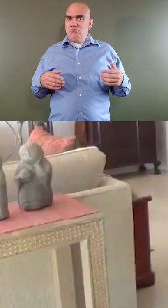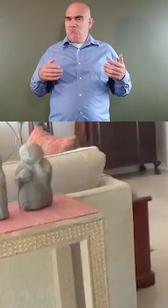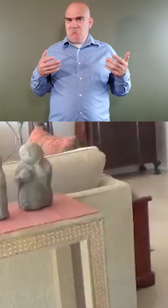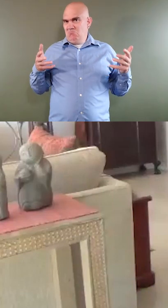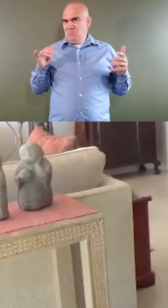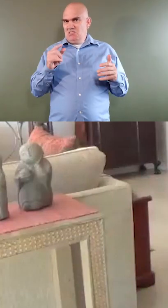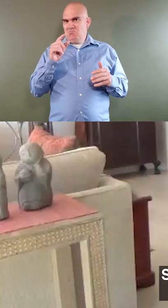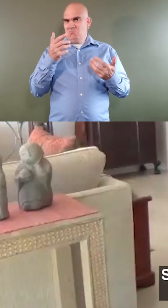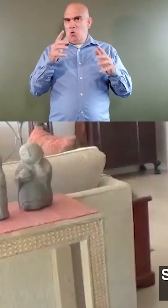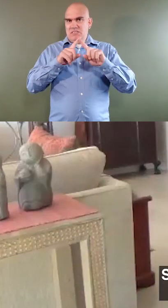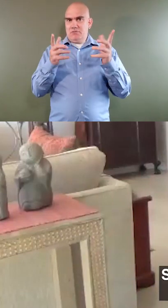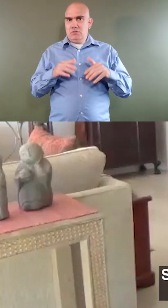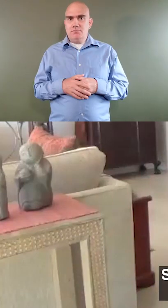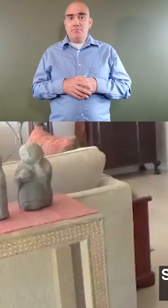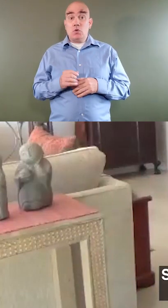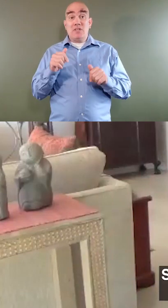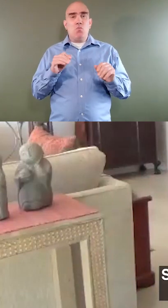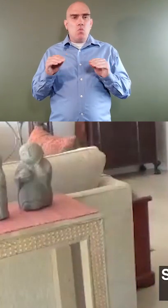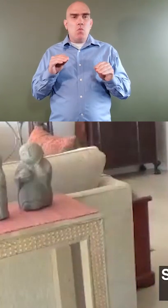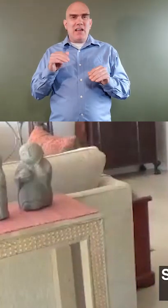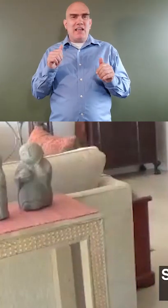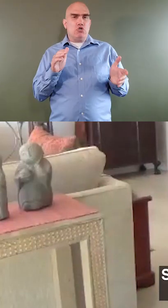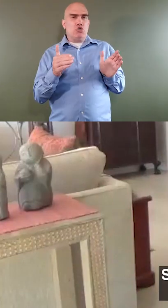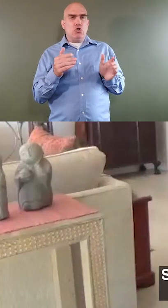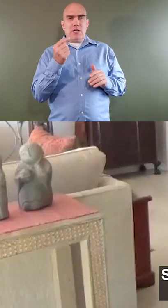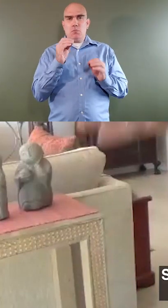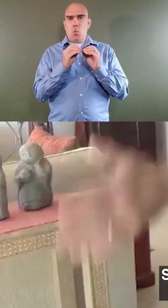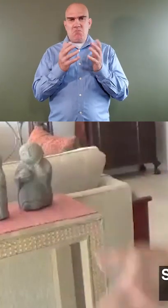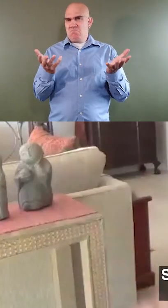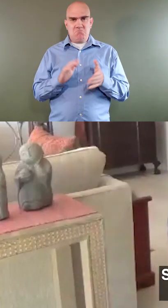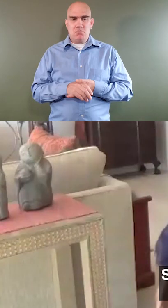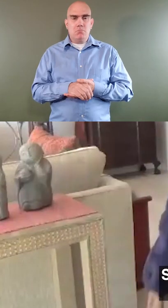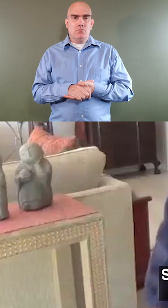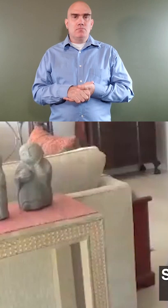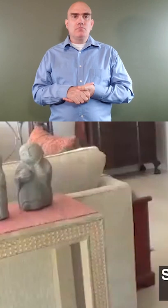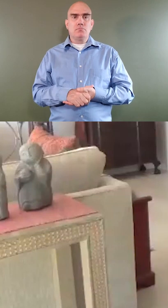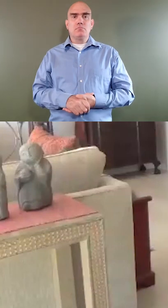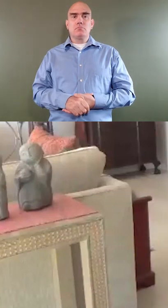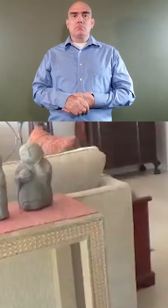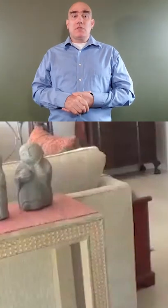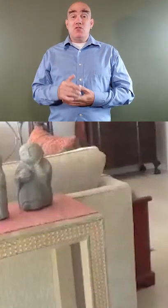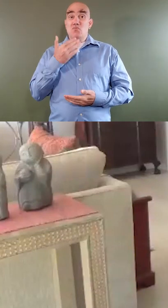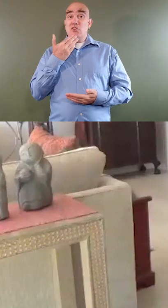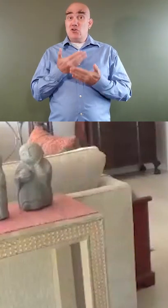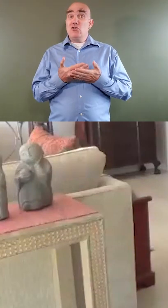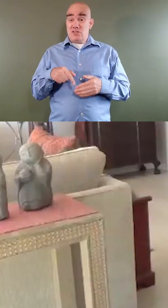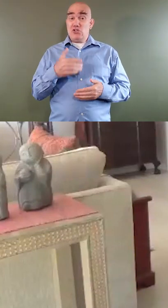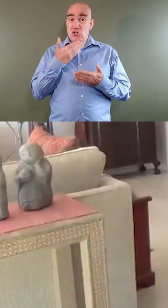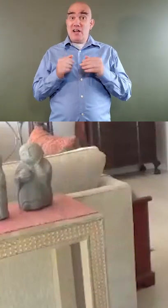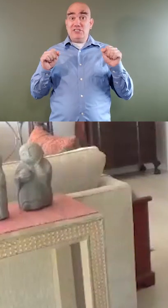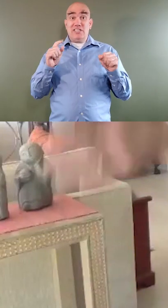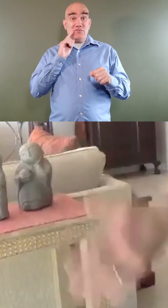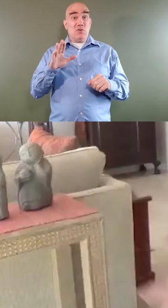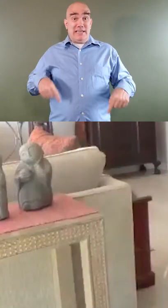all, okay? So you can move and you can turn a little bit further. Now, this is really good